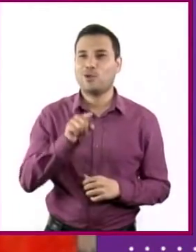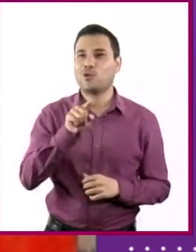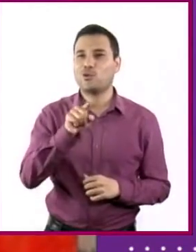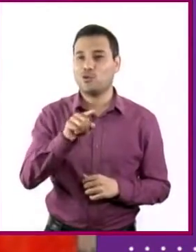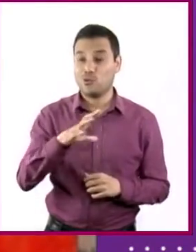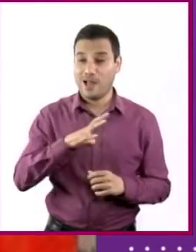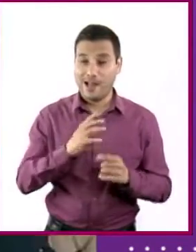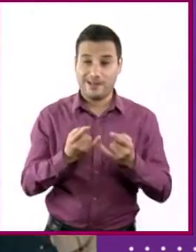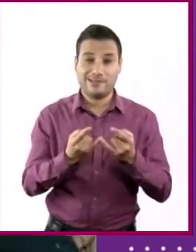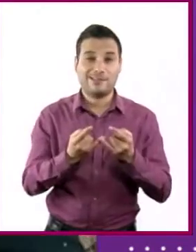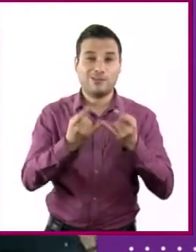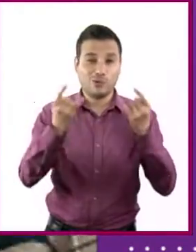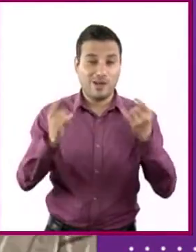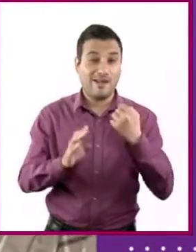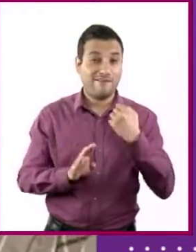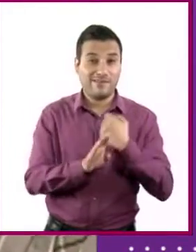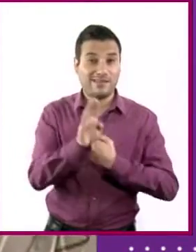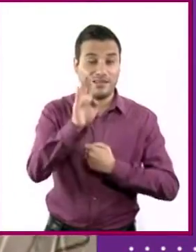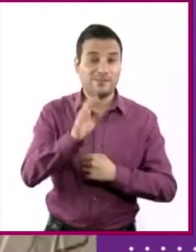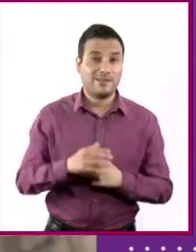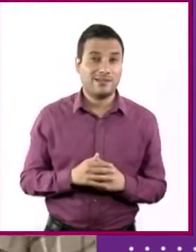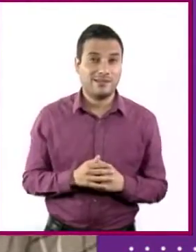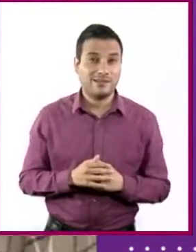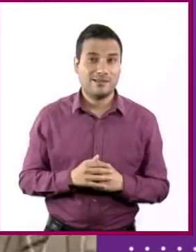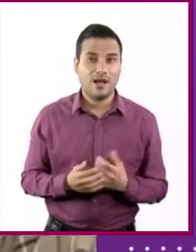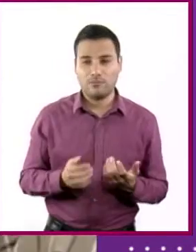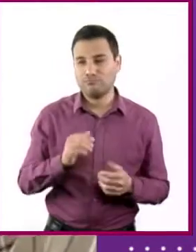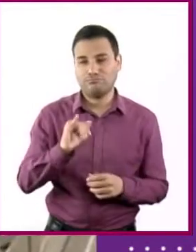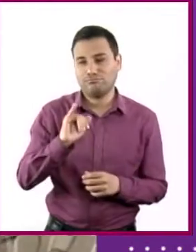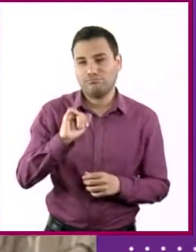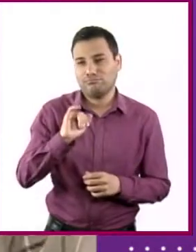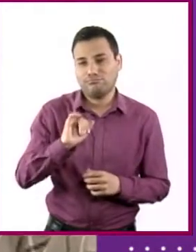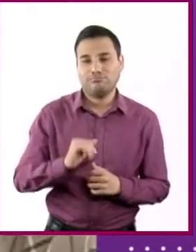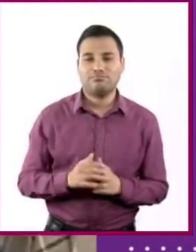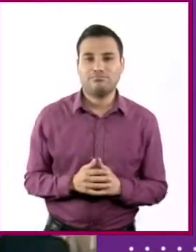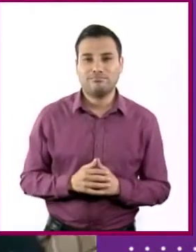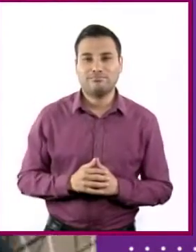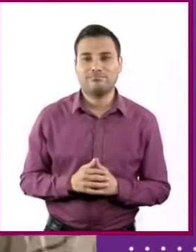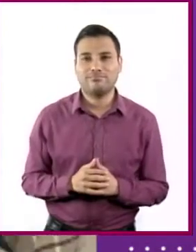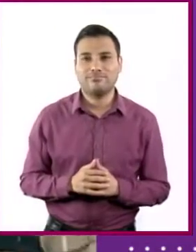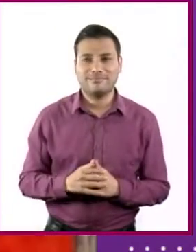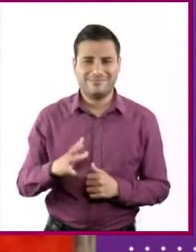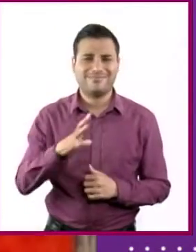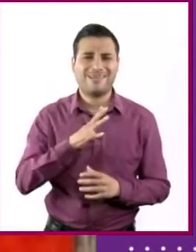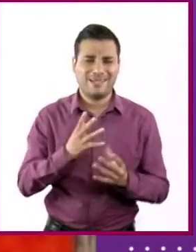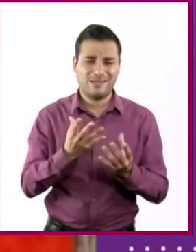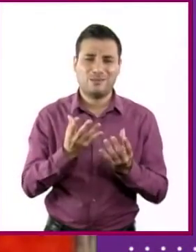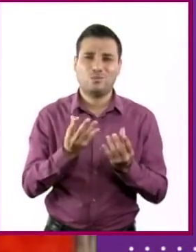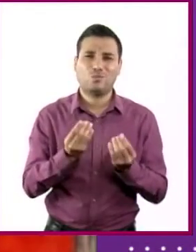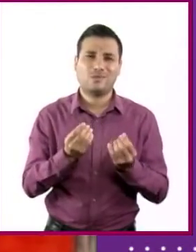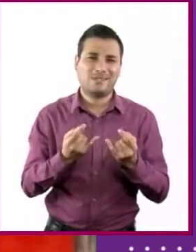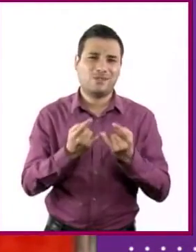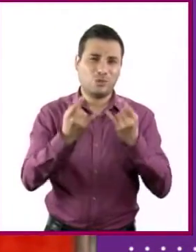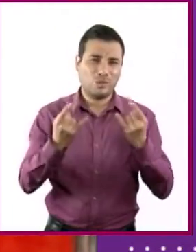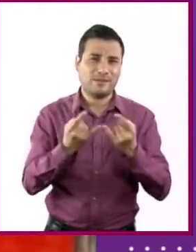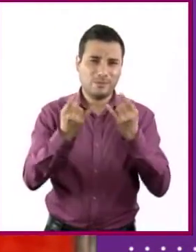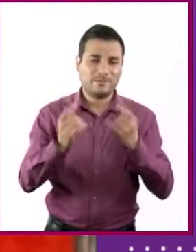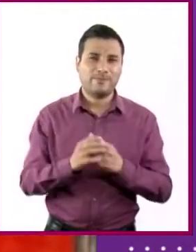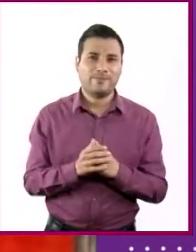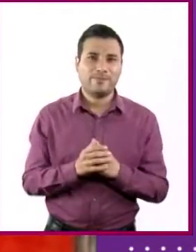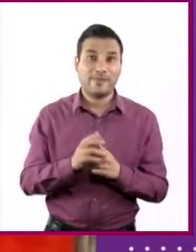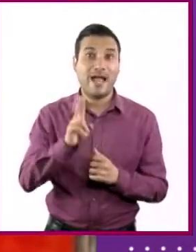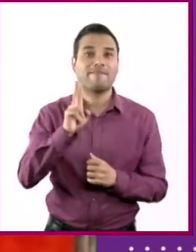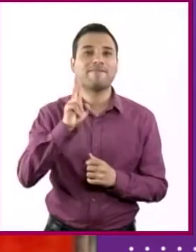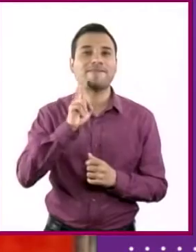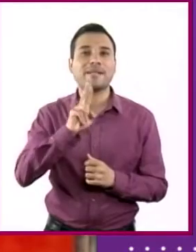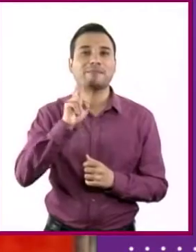like mine, don't you? Sure I have. Lots of them. Well, I want to